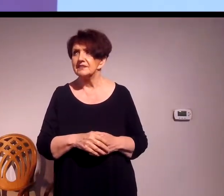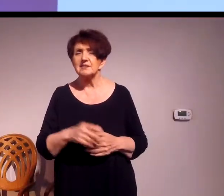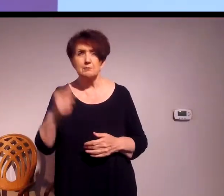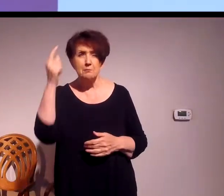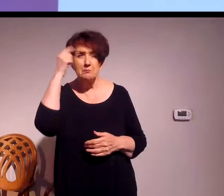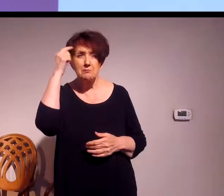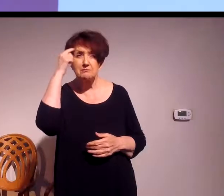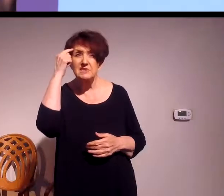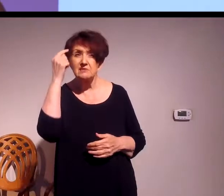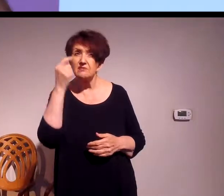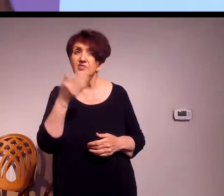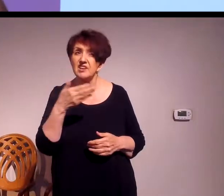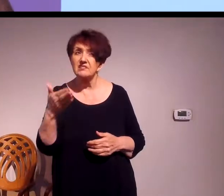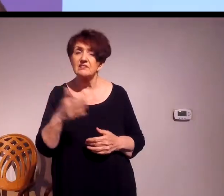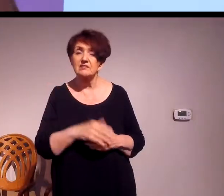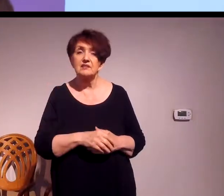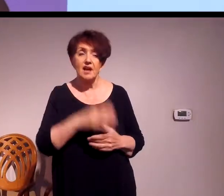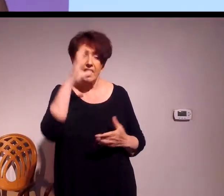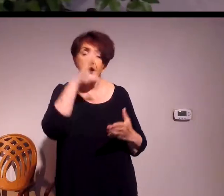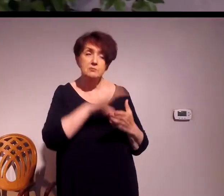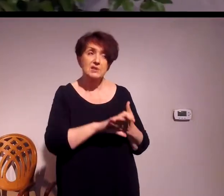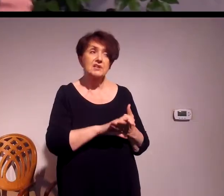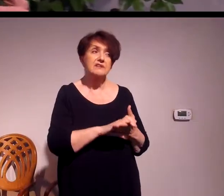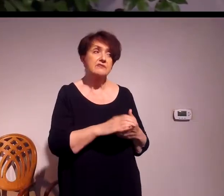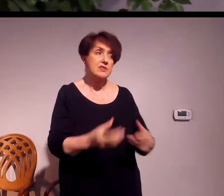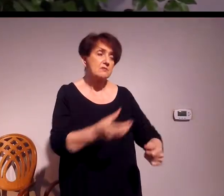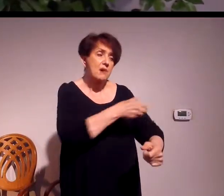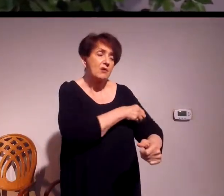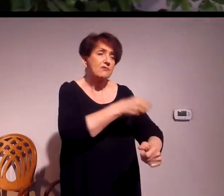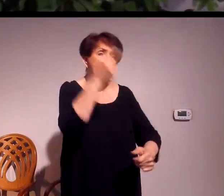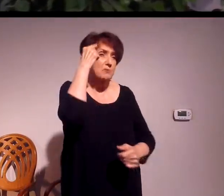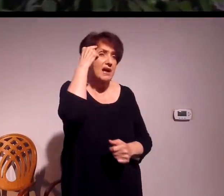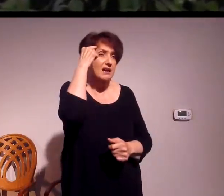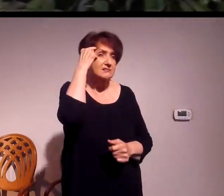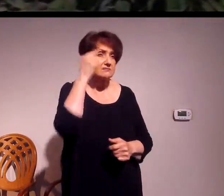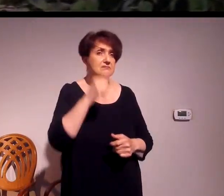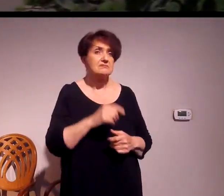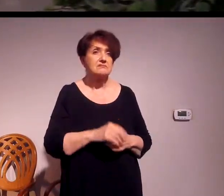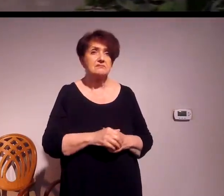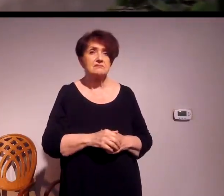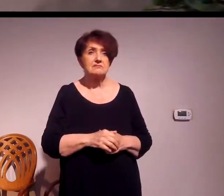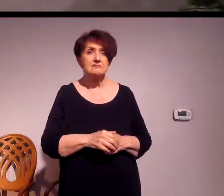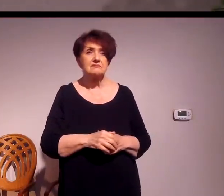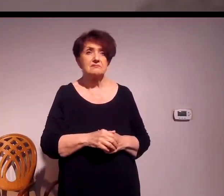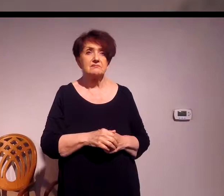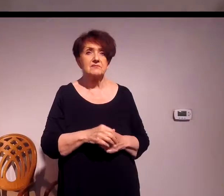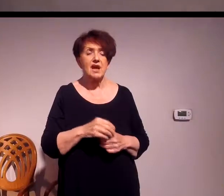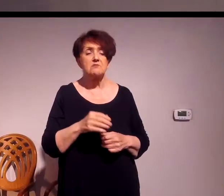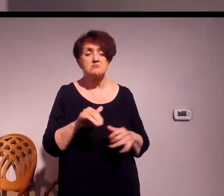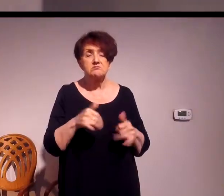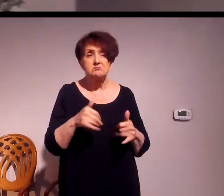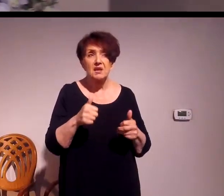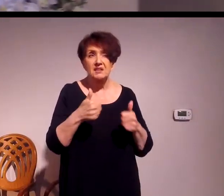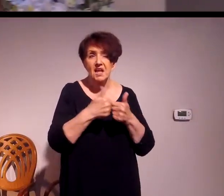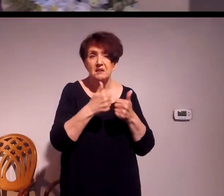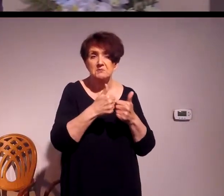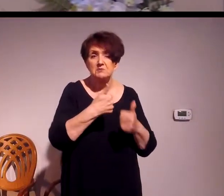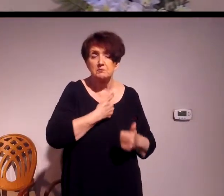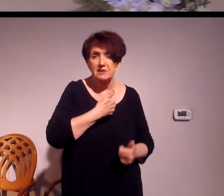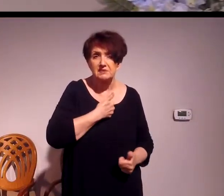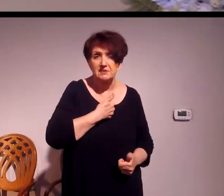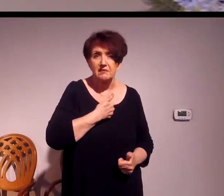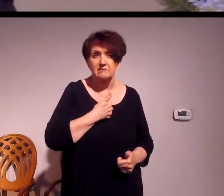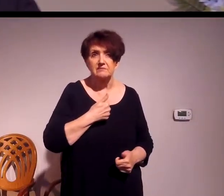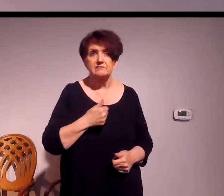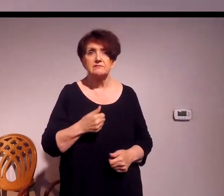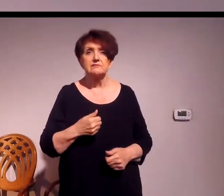thing. And I believe in the power of the mind and the power of thought, so I've learned how to, like, psych myself out or play games with myself or produce